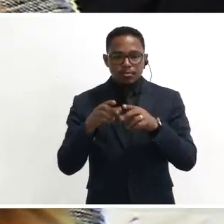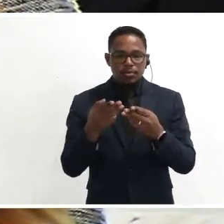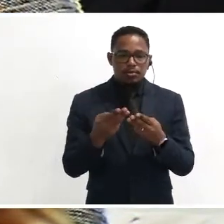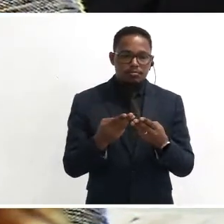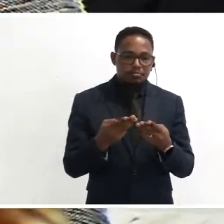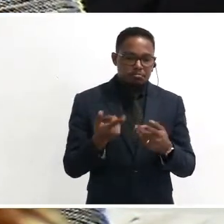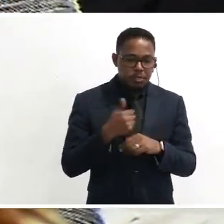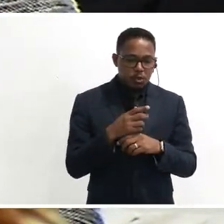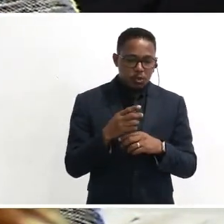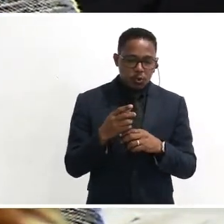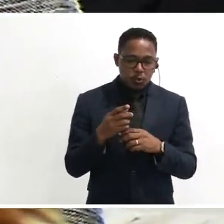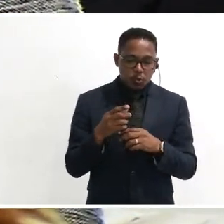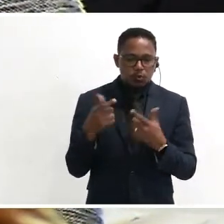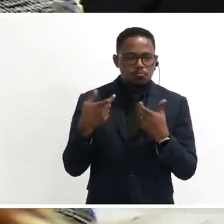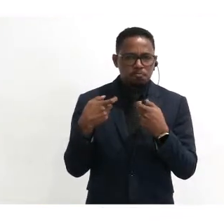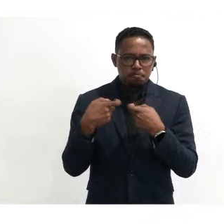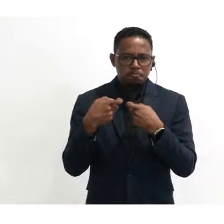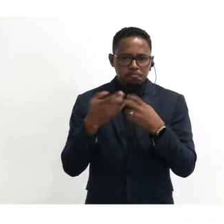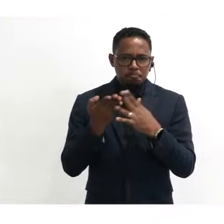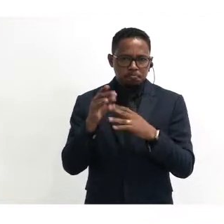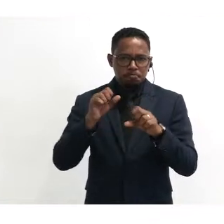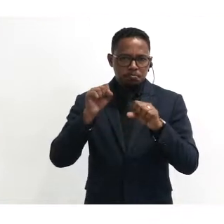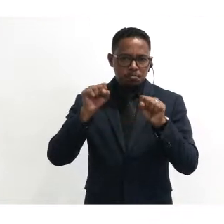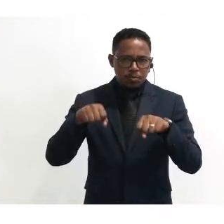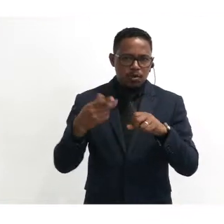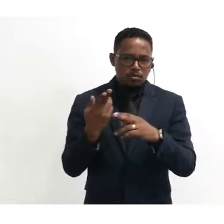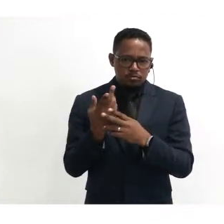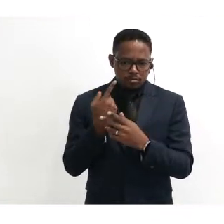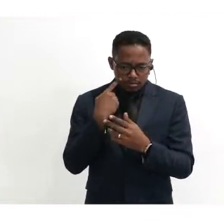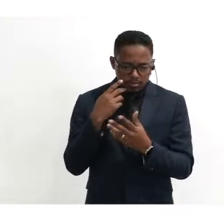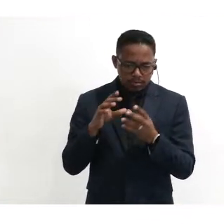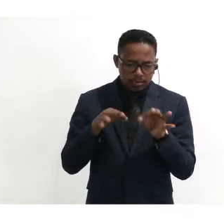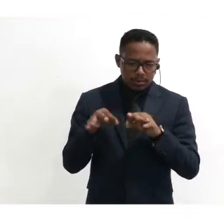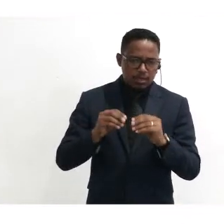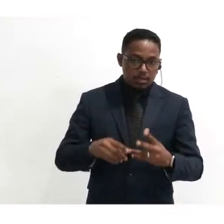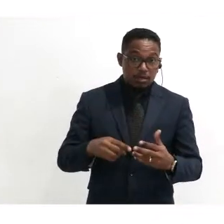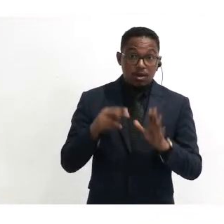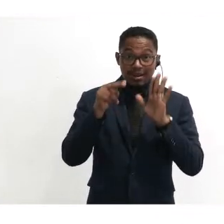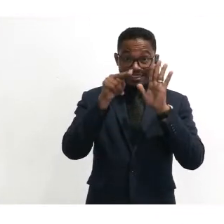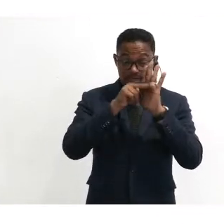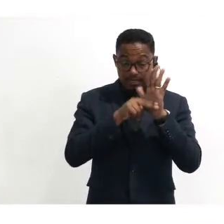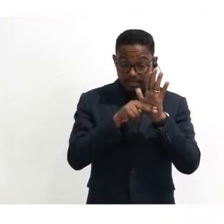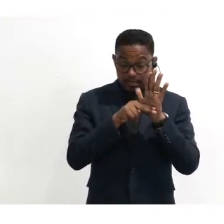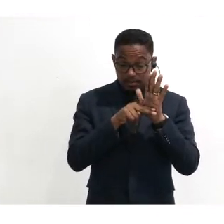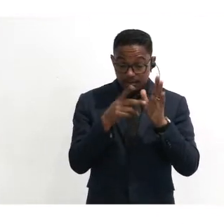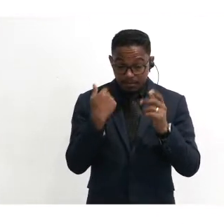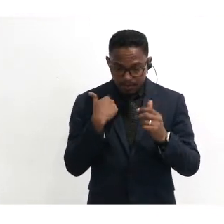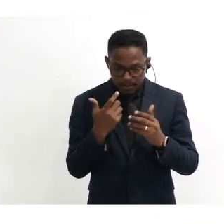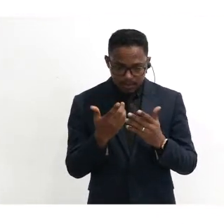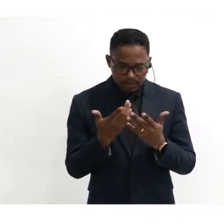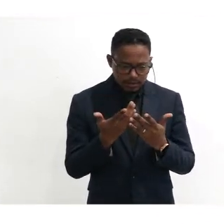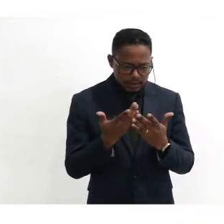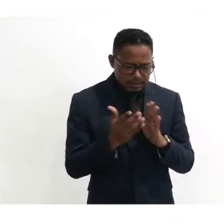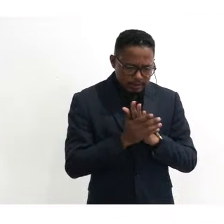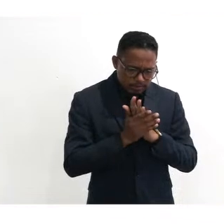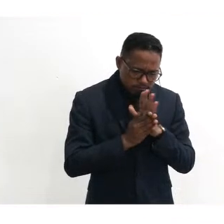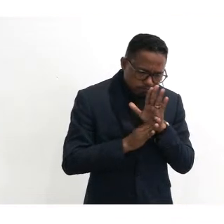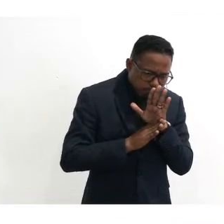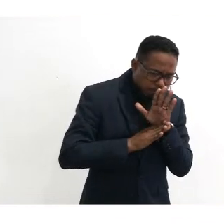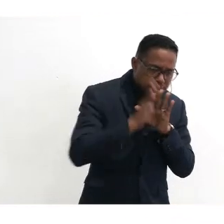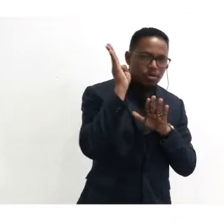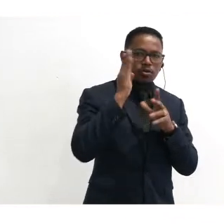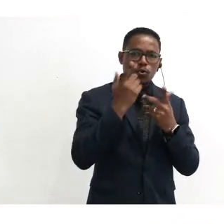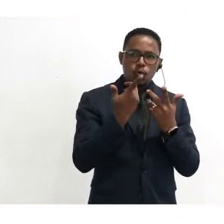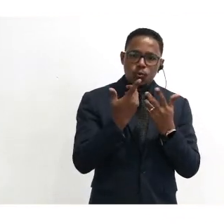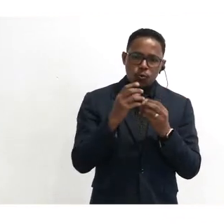There's not really standards on package performance itself or design. Those are kind of left